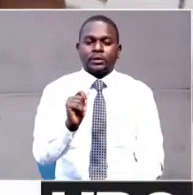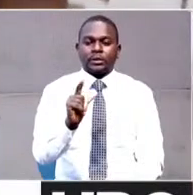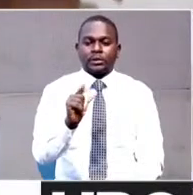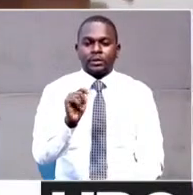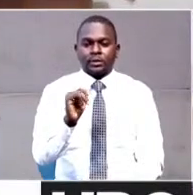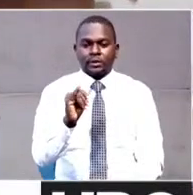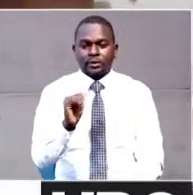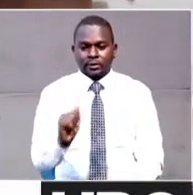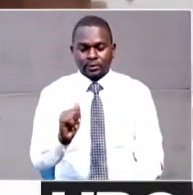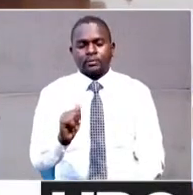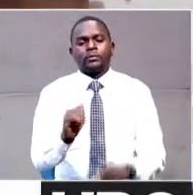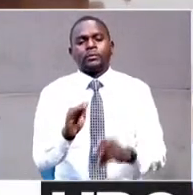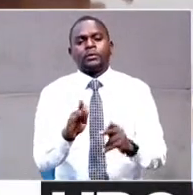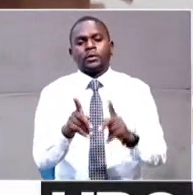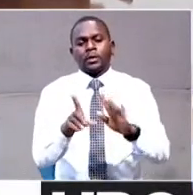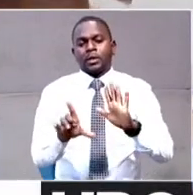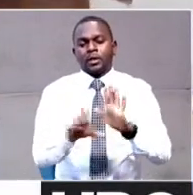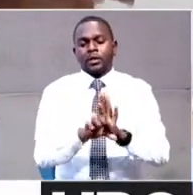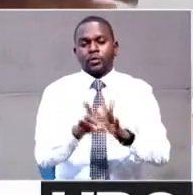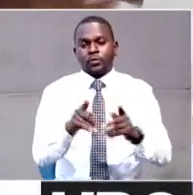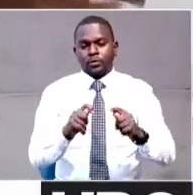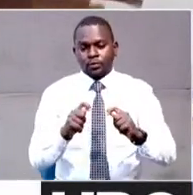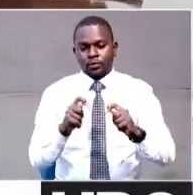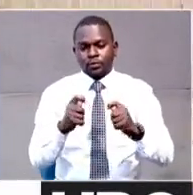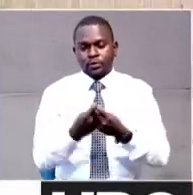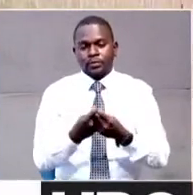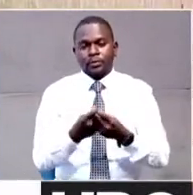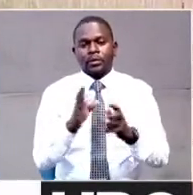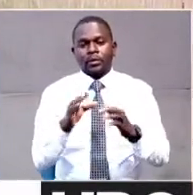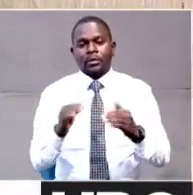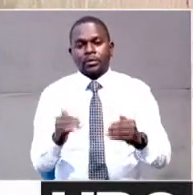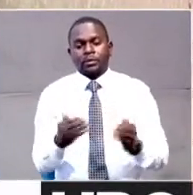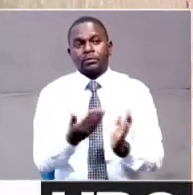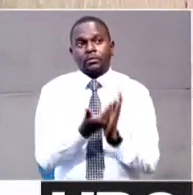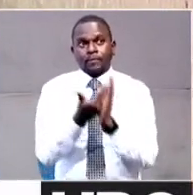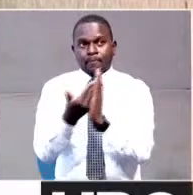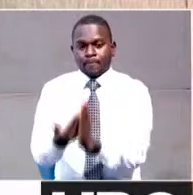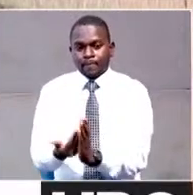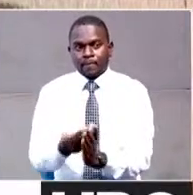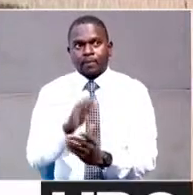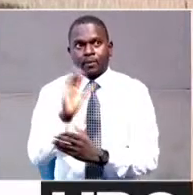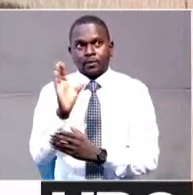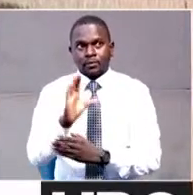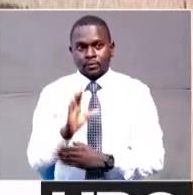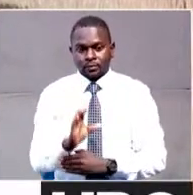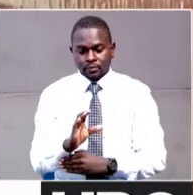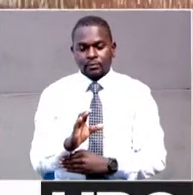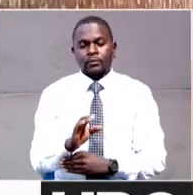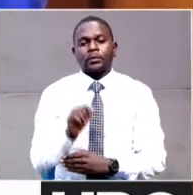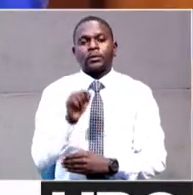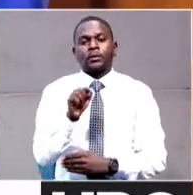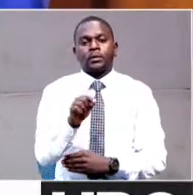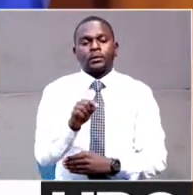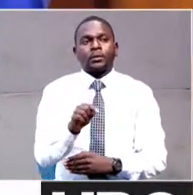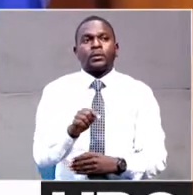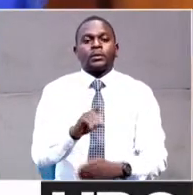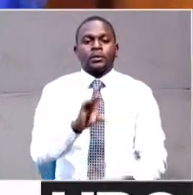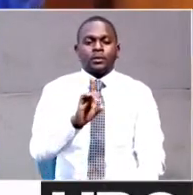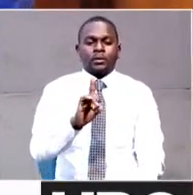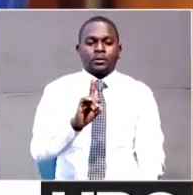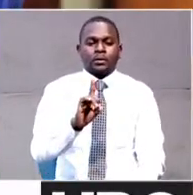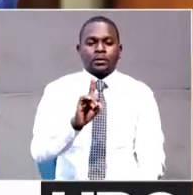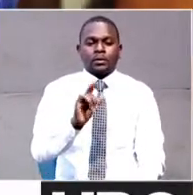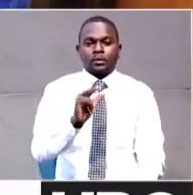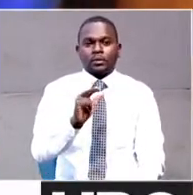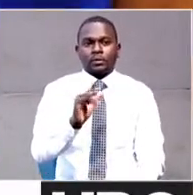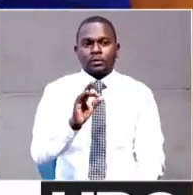for bail through his legal team, led by Aaron Kiza, and presented by Counsel Julius Galinsonga, David Louis Lubongeya,